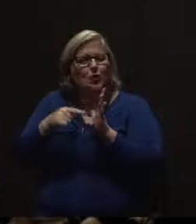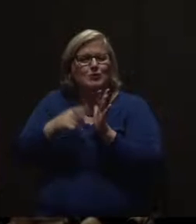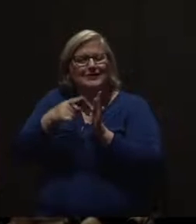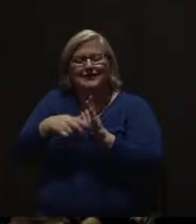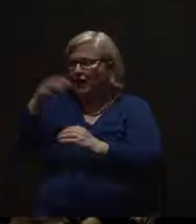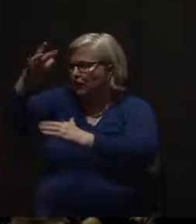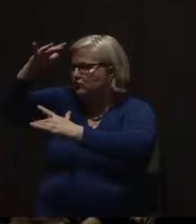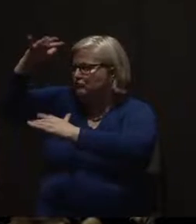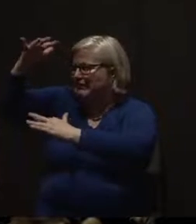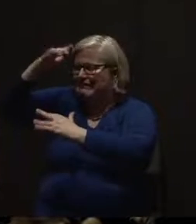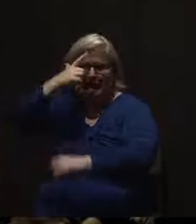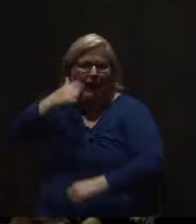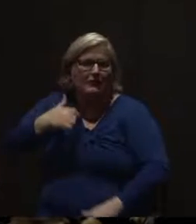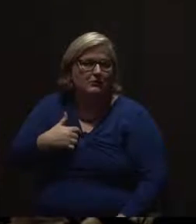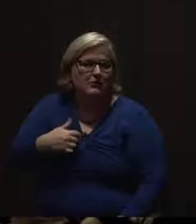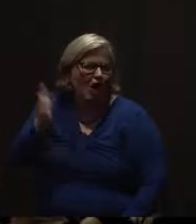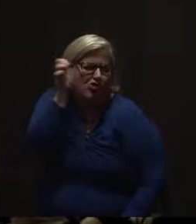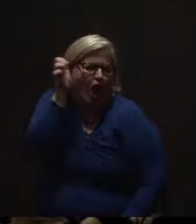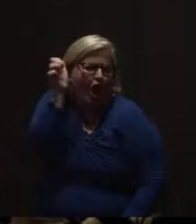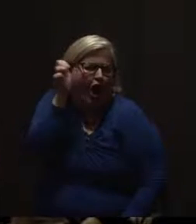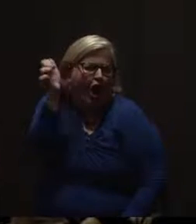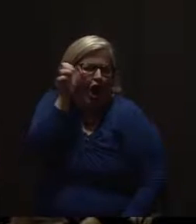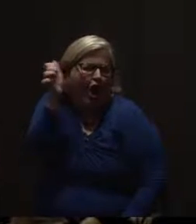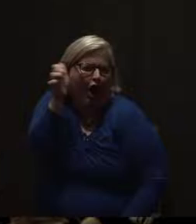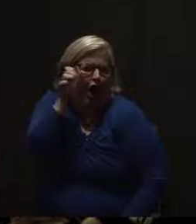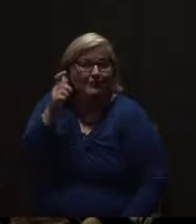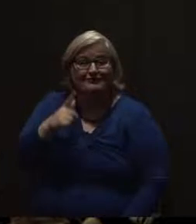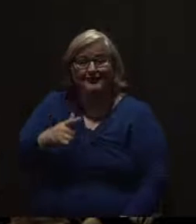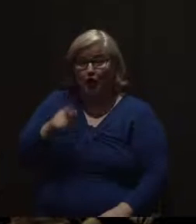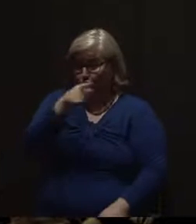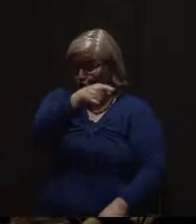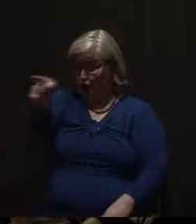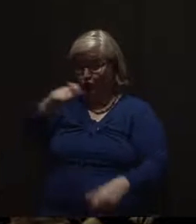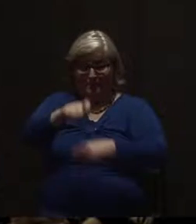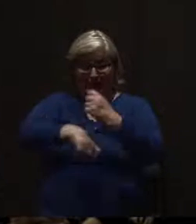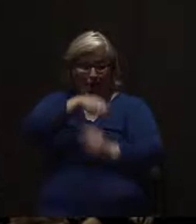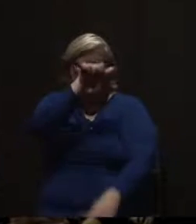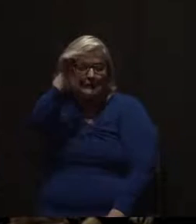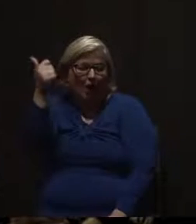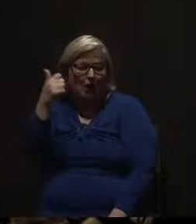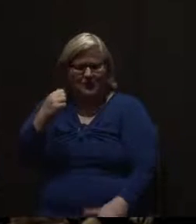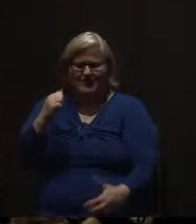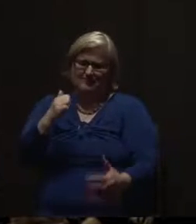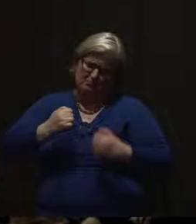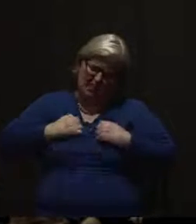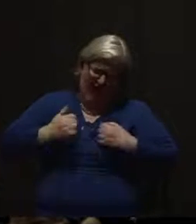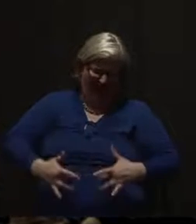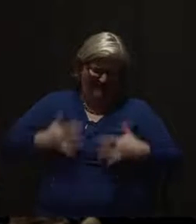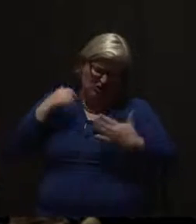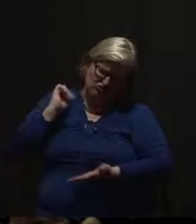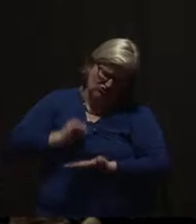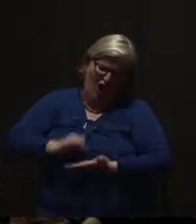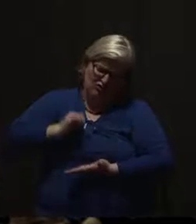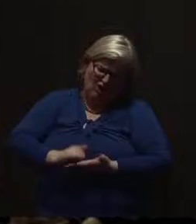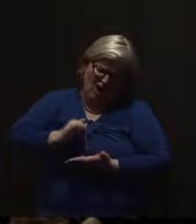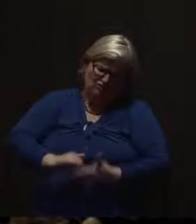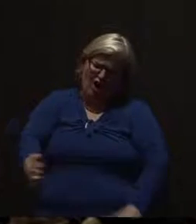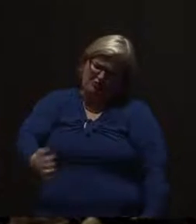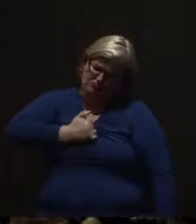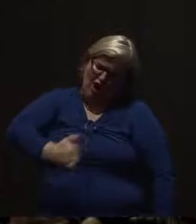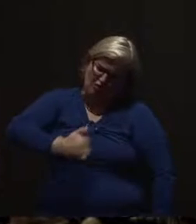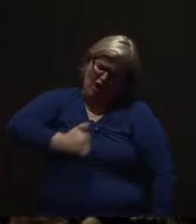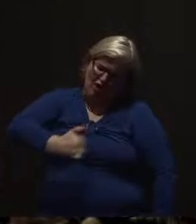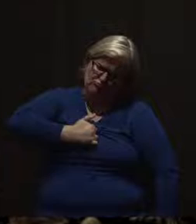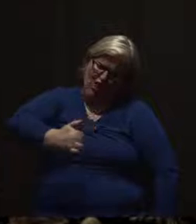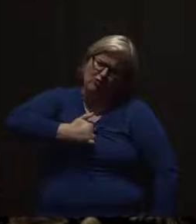read minds. And then we won't be much smarter, but our views will be confirmed. And that's good enough for speech after